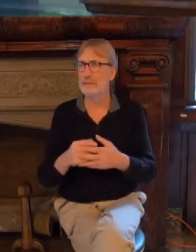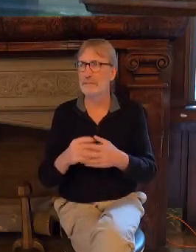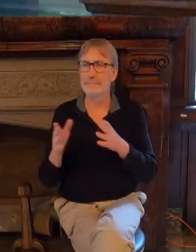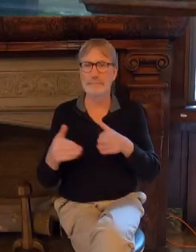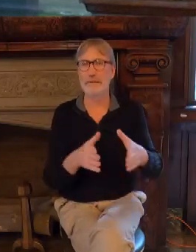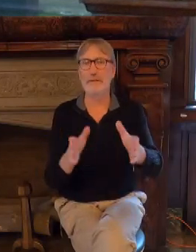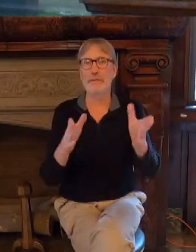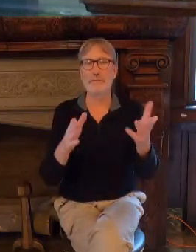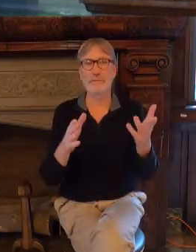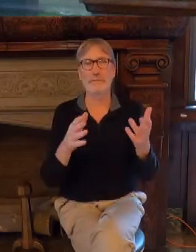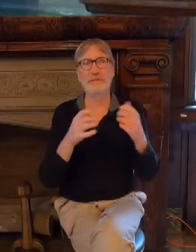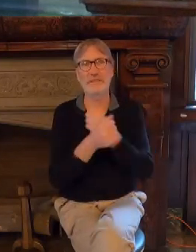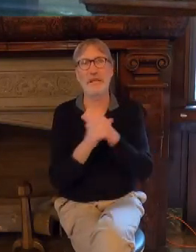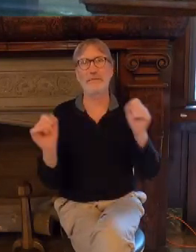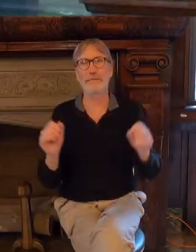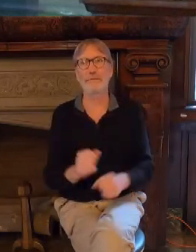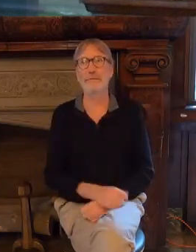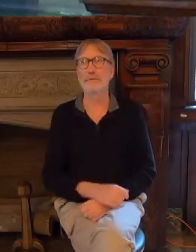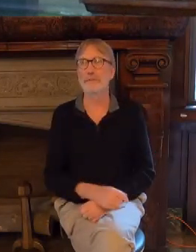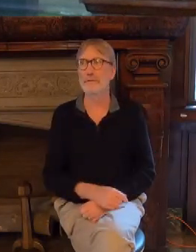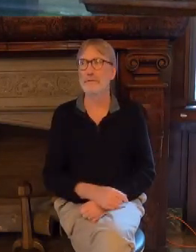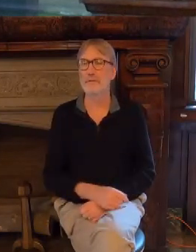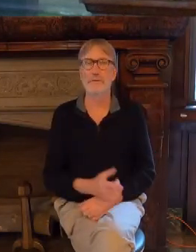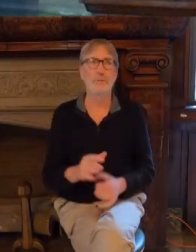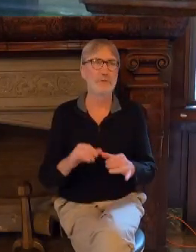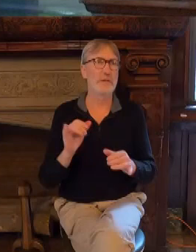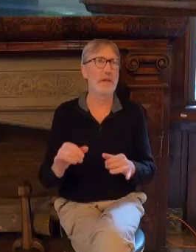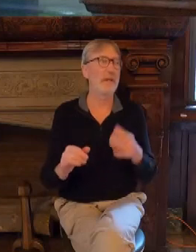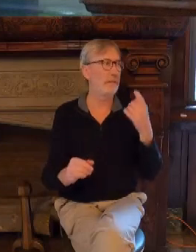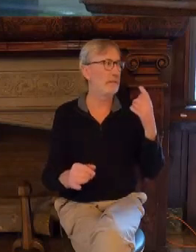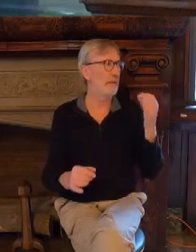the folks who live here. We'll be around. Grab us